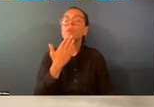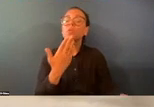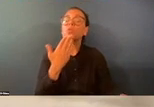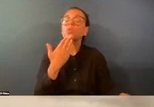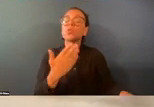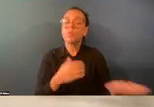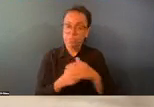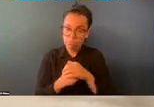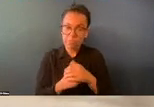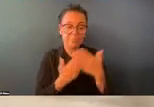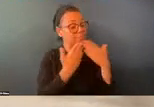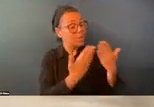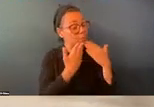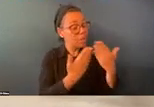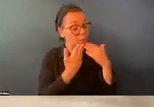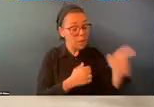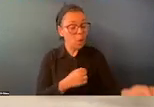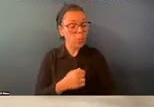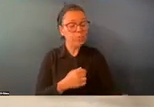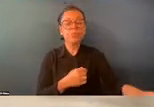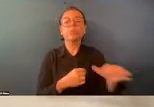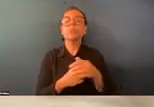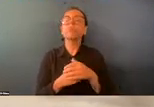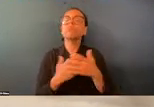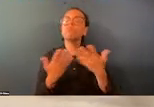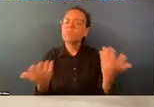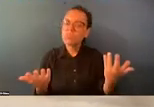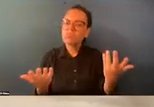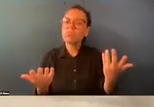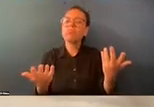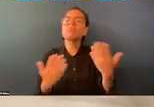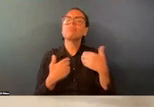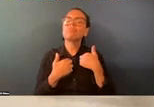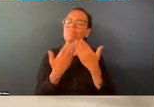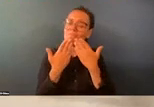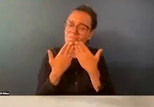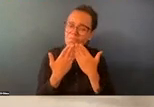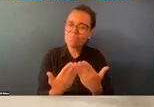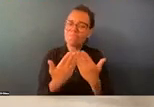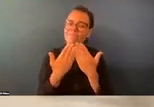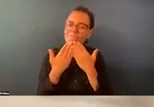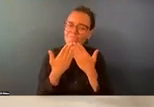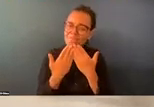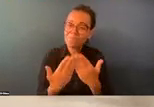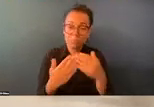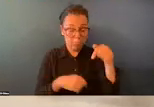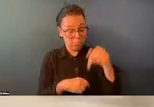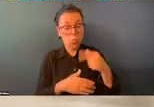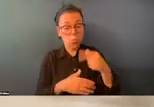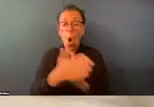Thank you, Surayo. I'm honored to represent Equidev in this important global initiative. Thank you very much for